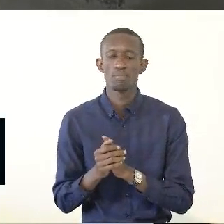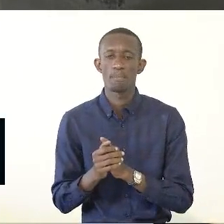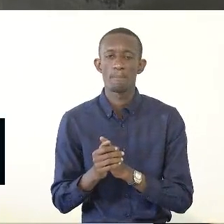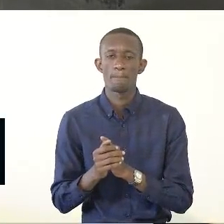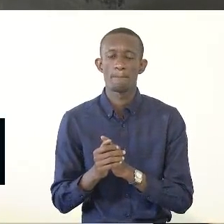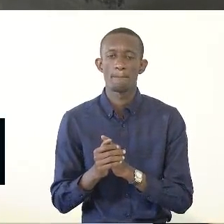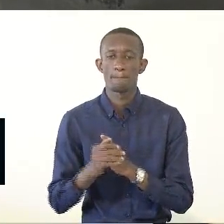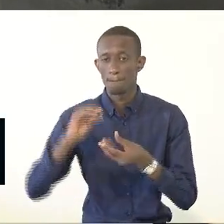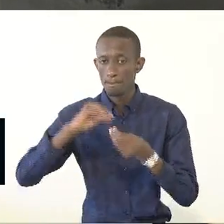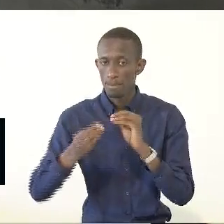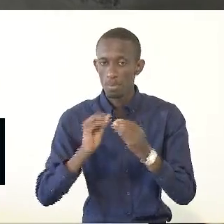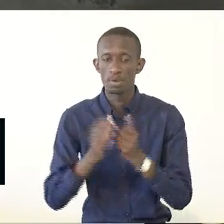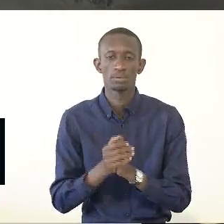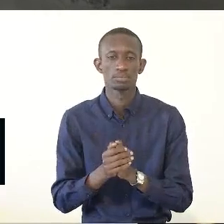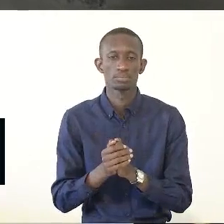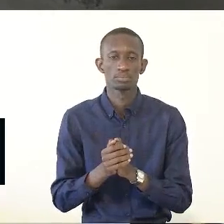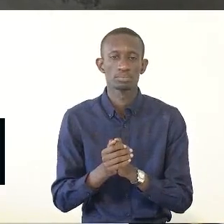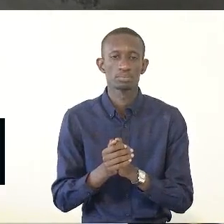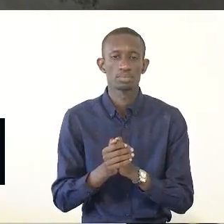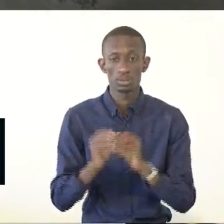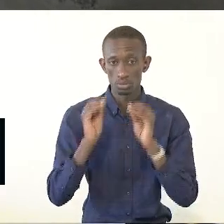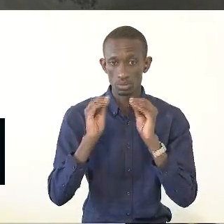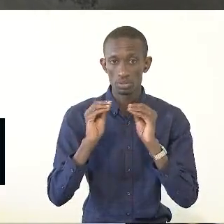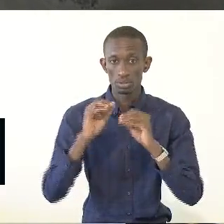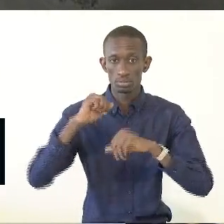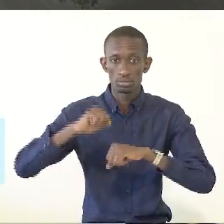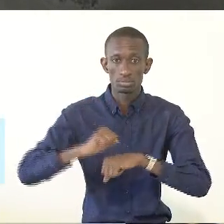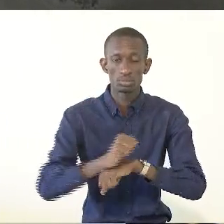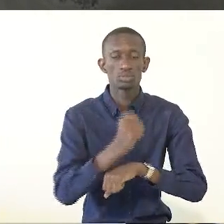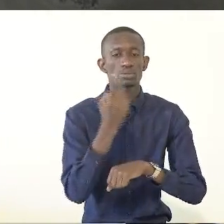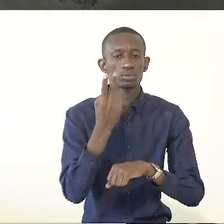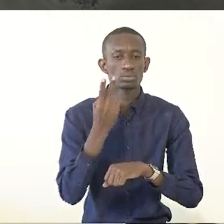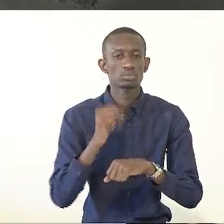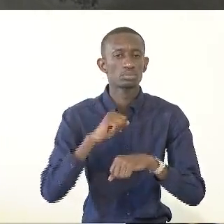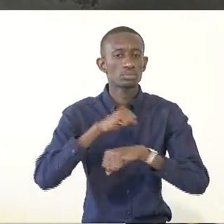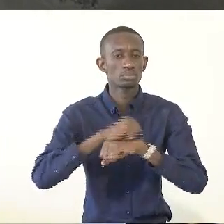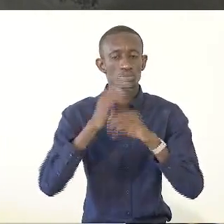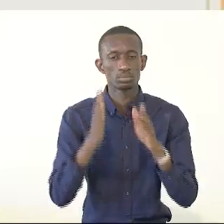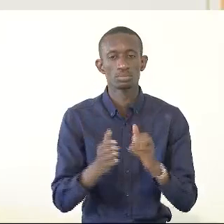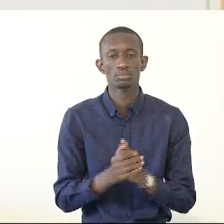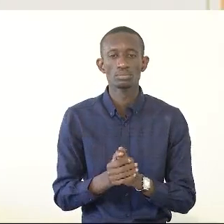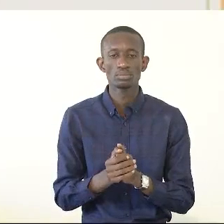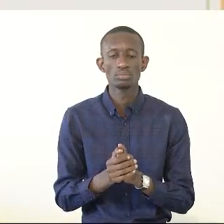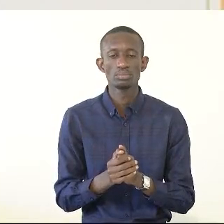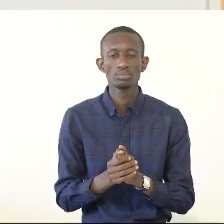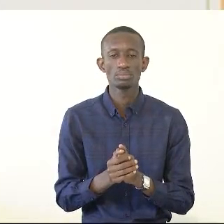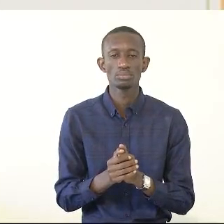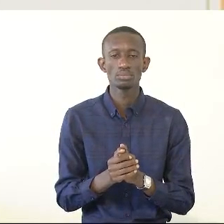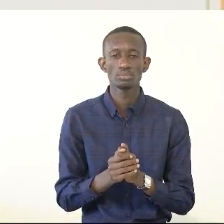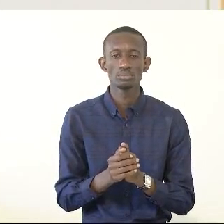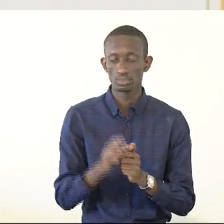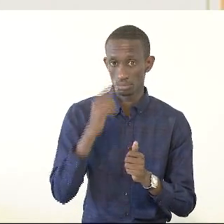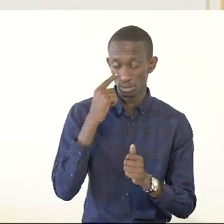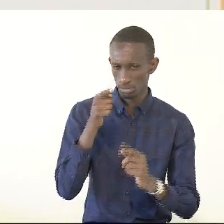students. And this is lesson number 2, solving quadratic equations by graph method. Let's look at the